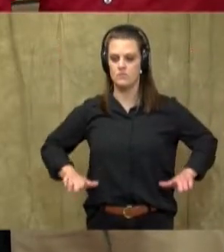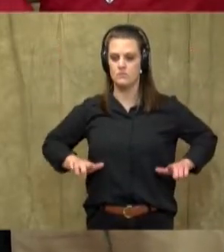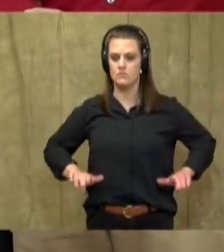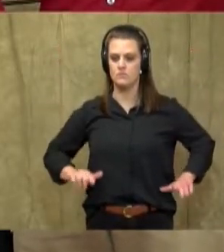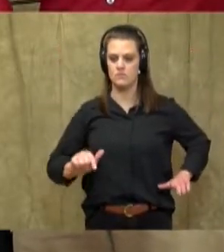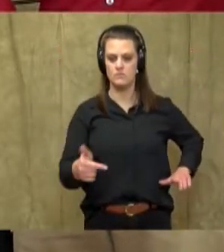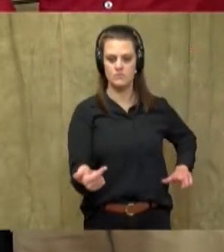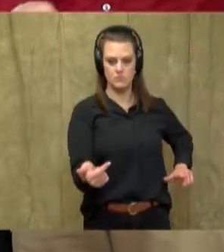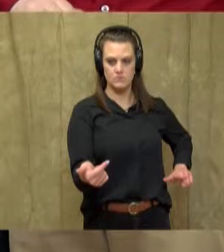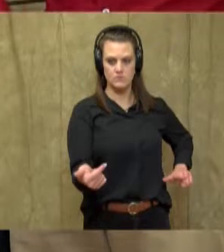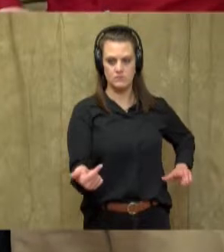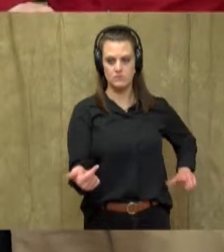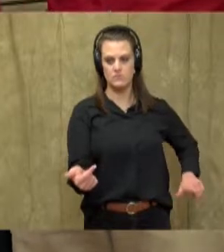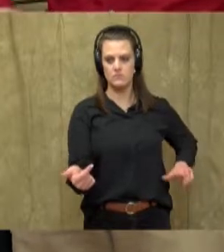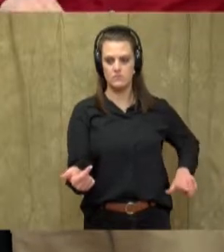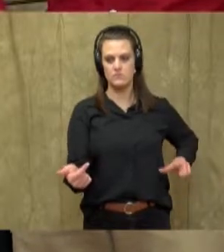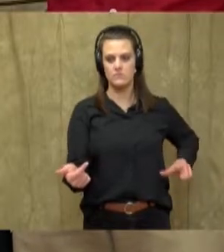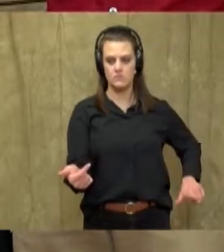Low, low, low.